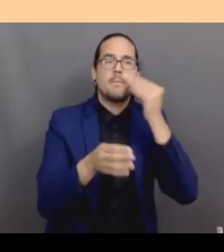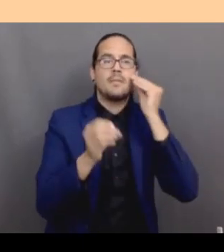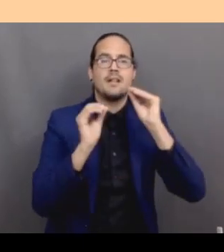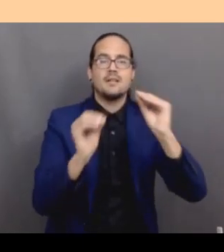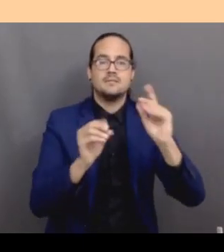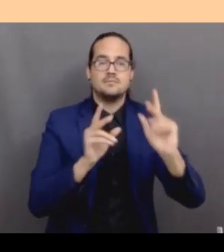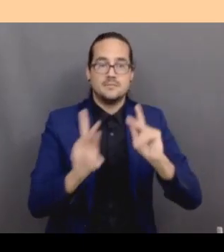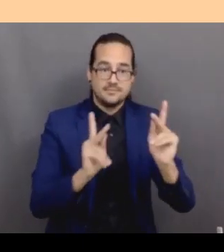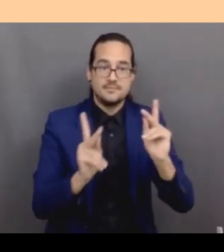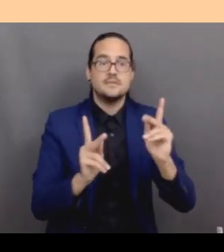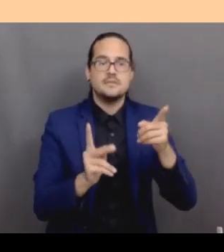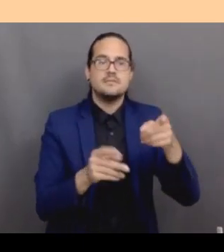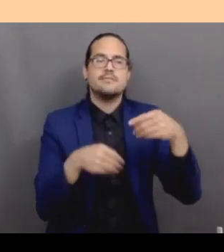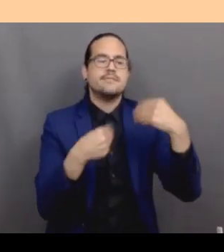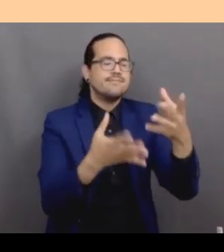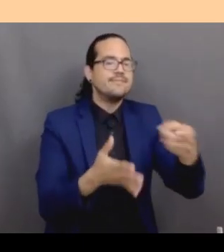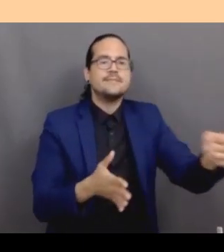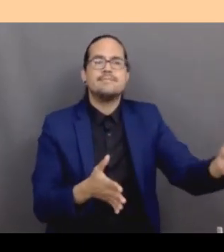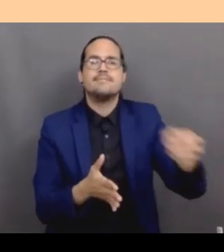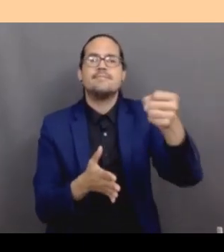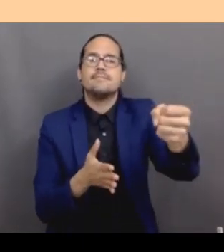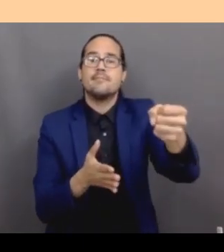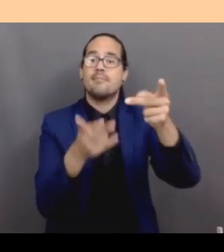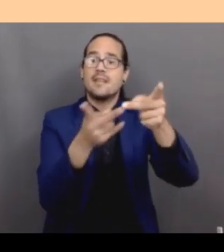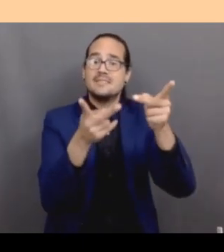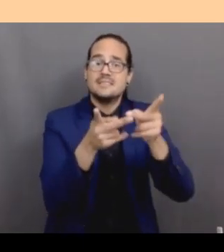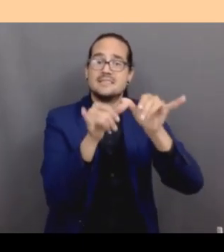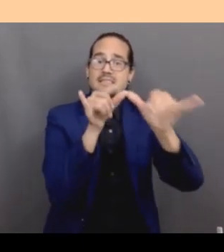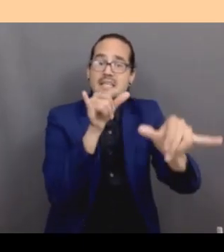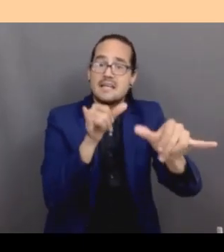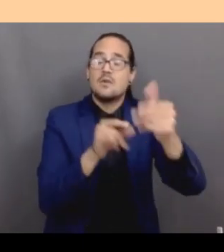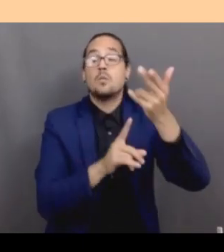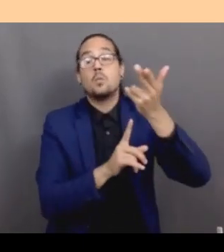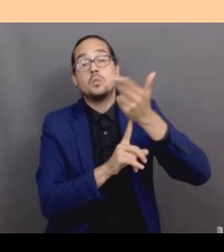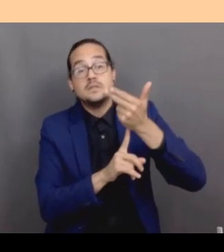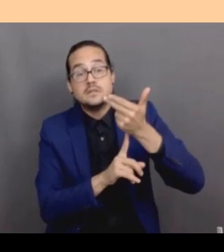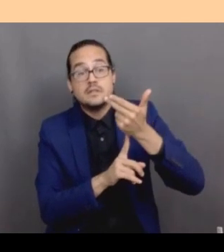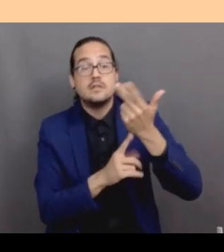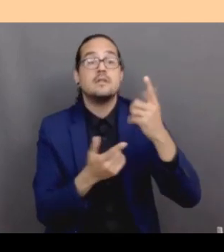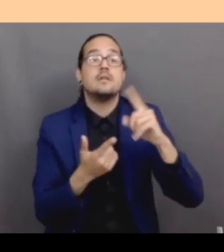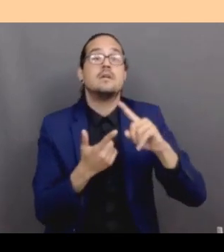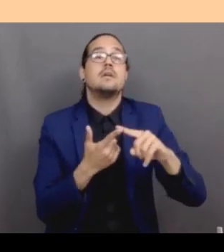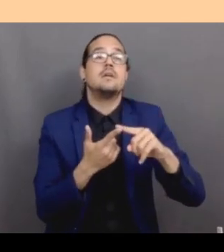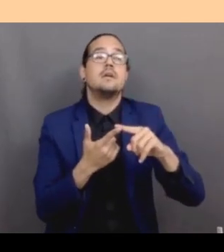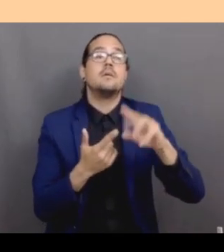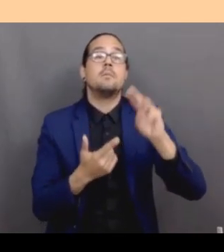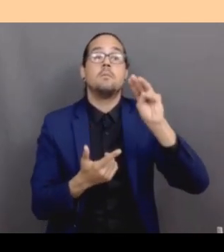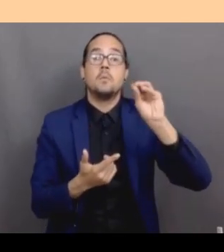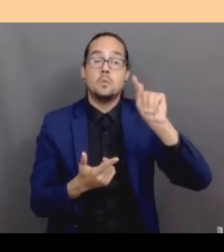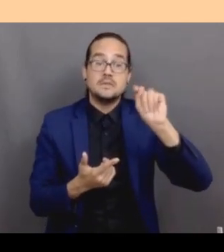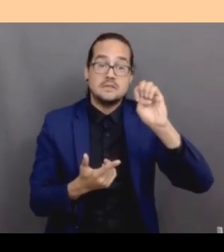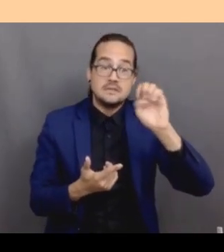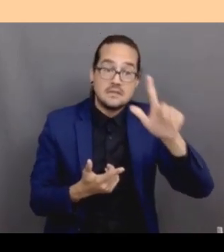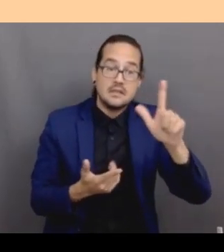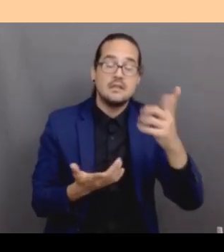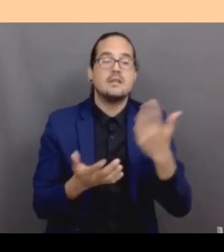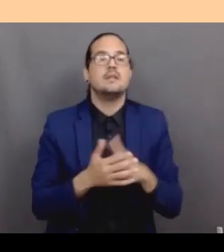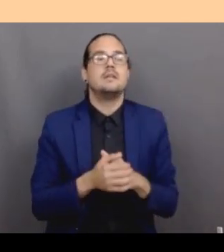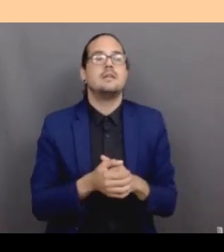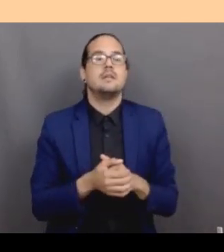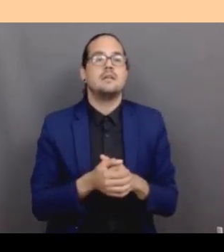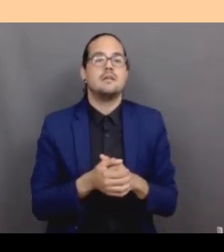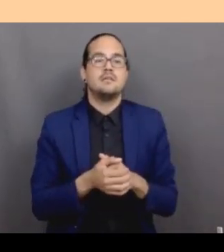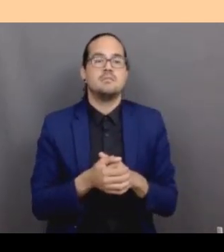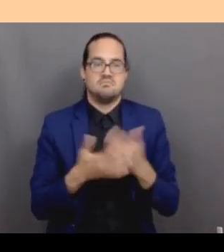this past Sunday, we have already placed over 120 persons into shelter, along with